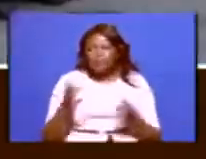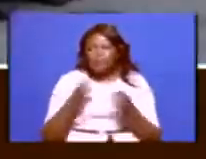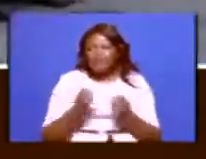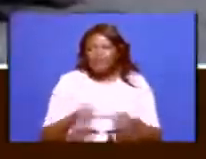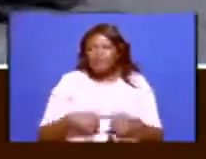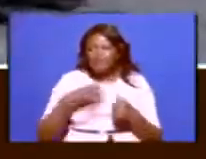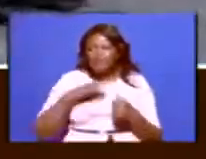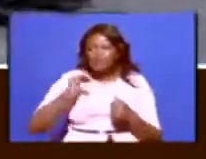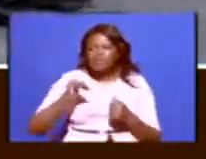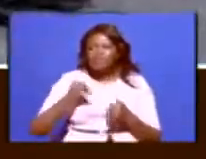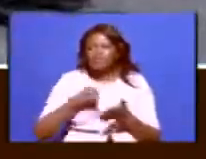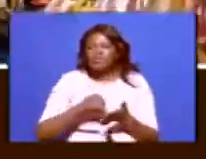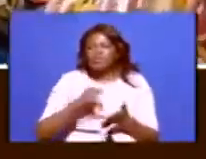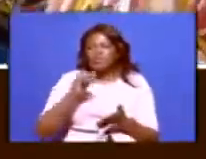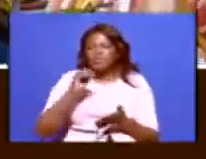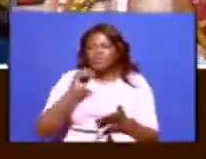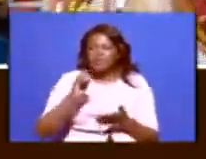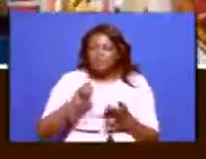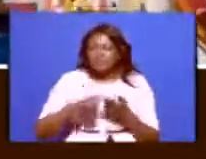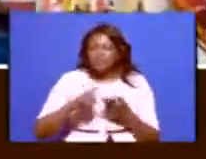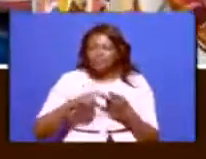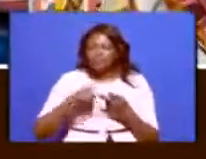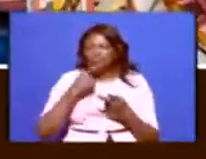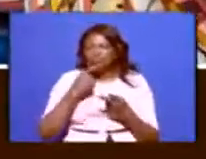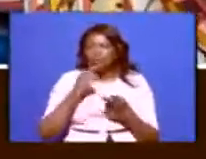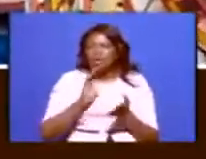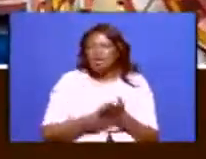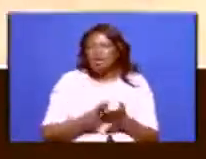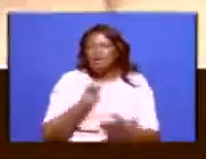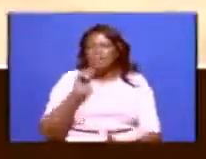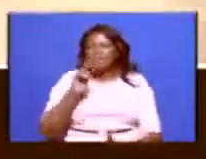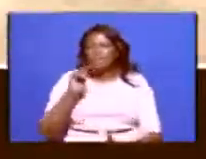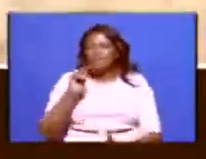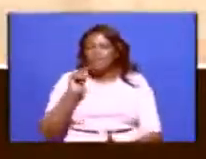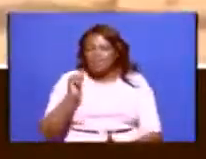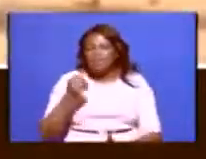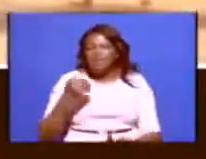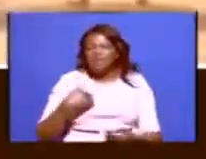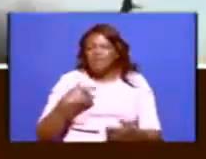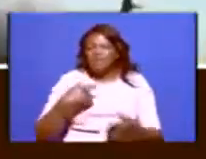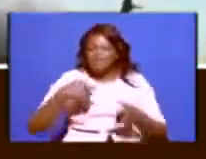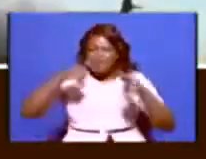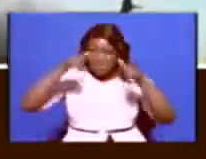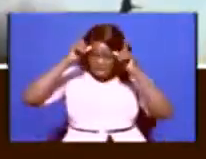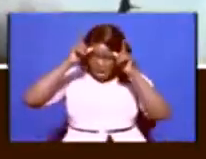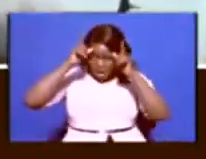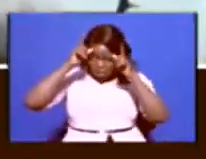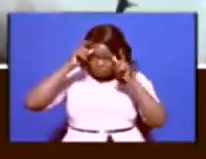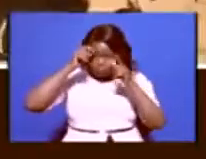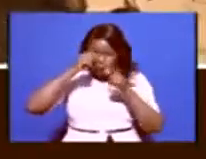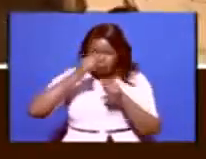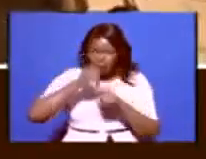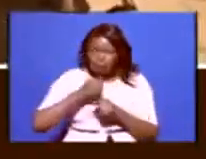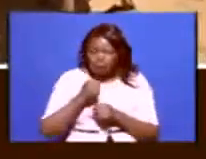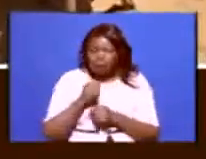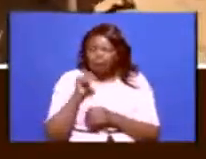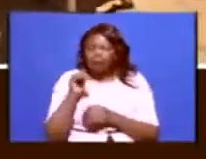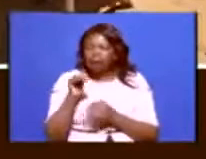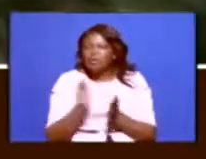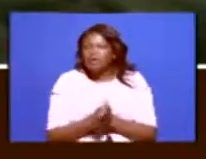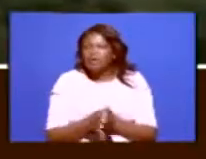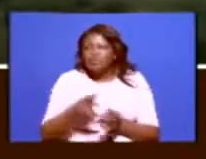include Rendile, Turkana, and the Burana. They rear cattle, donkeys, camels, as well as